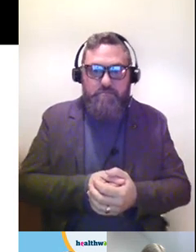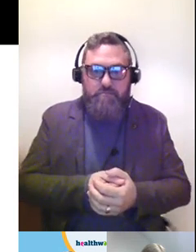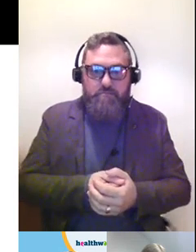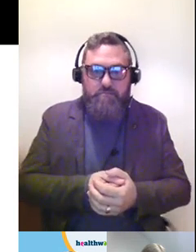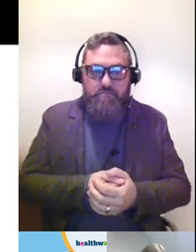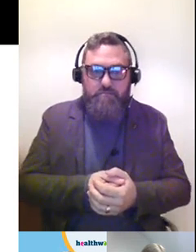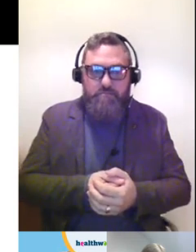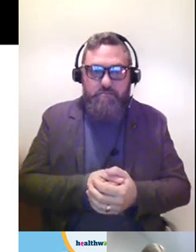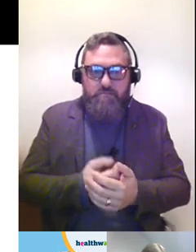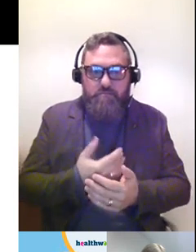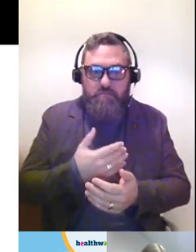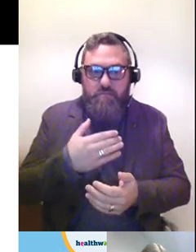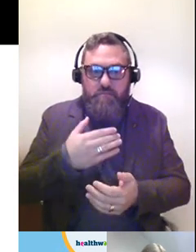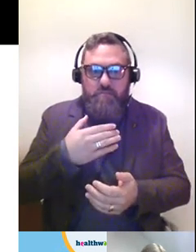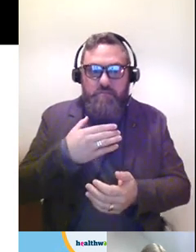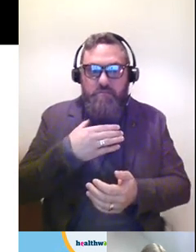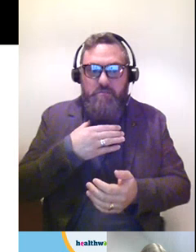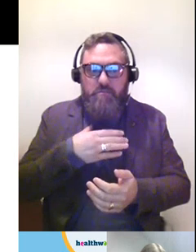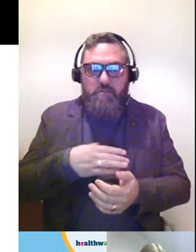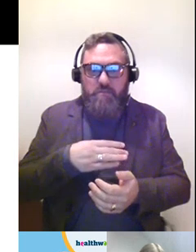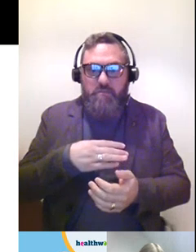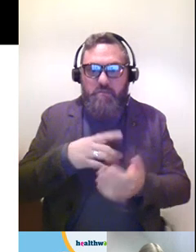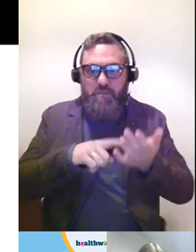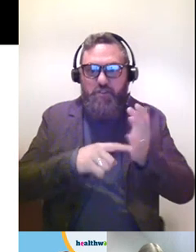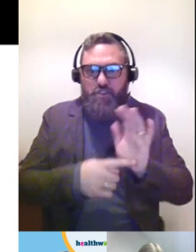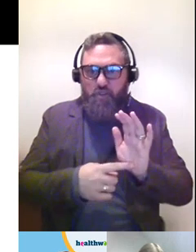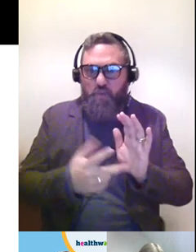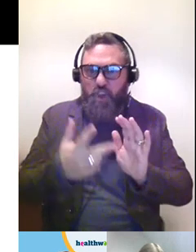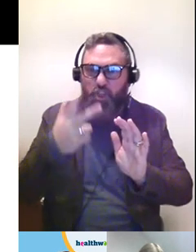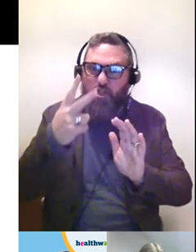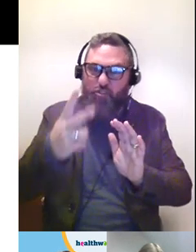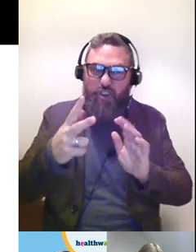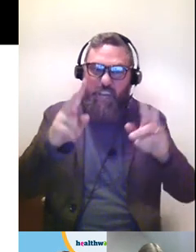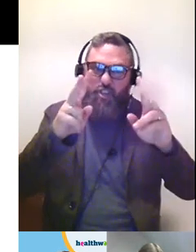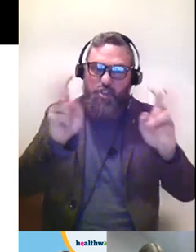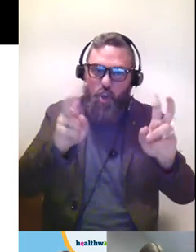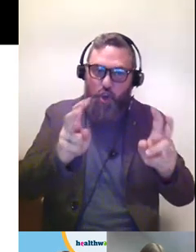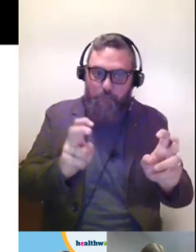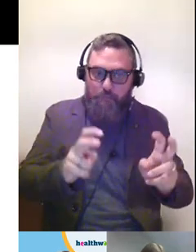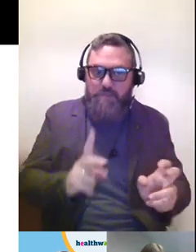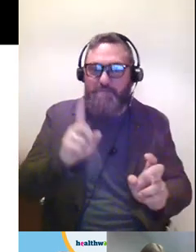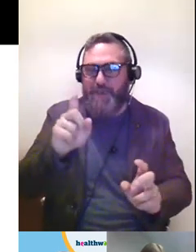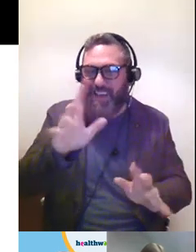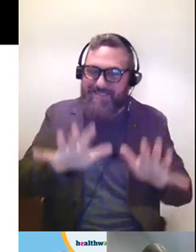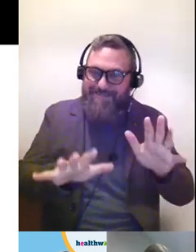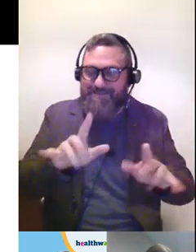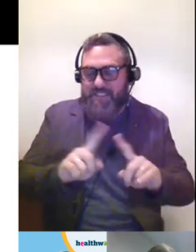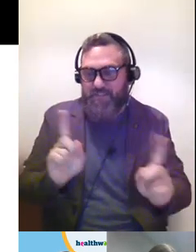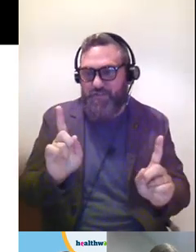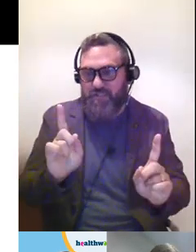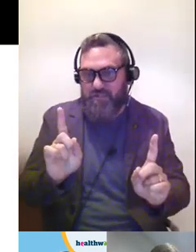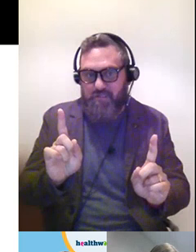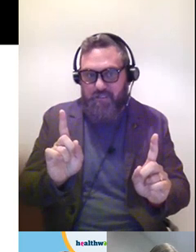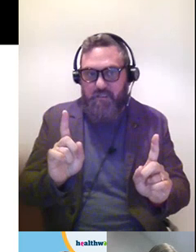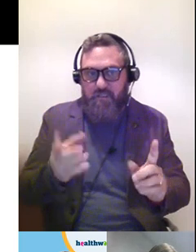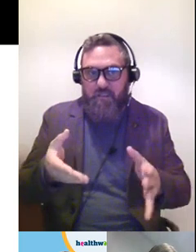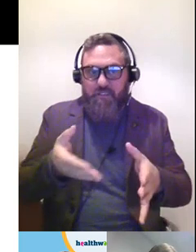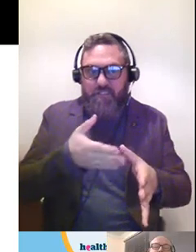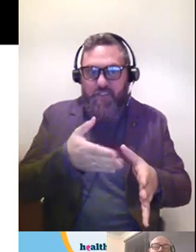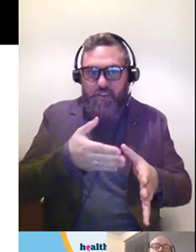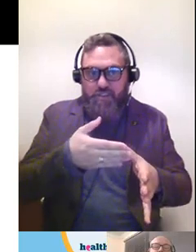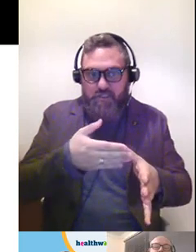to introduce three terms that are similar but different. The first